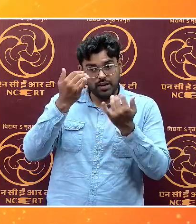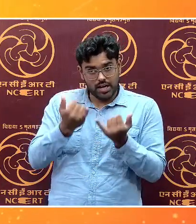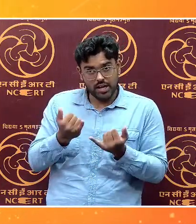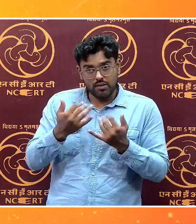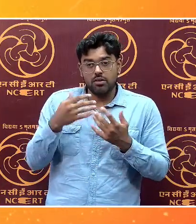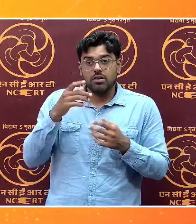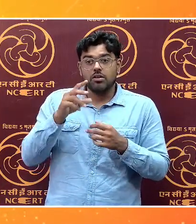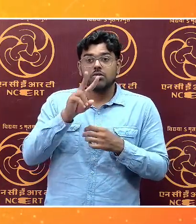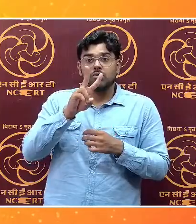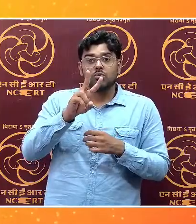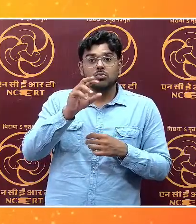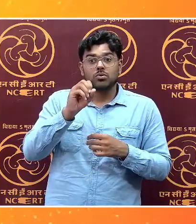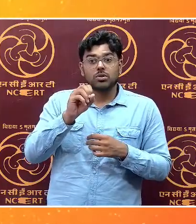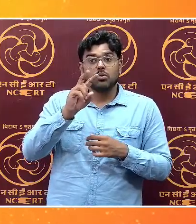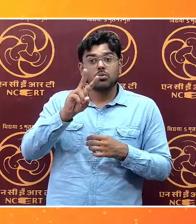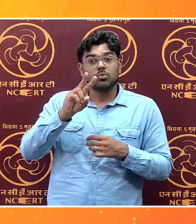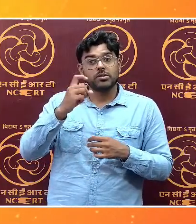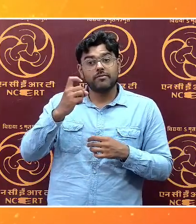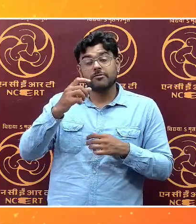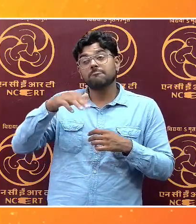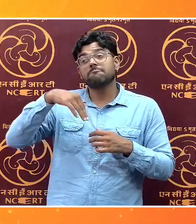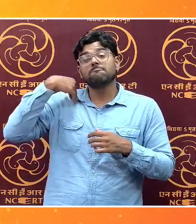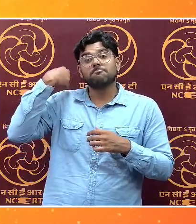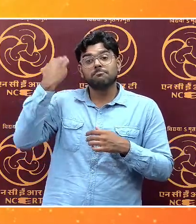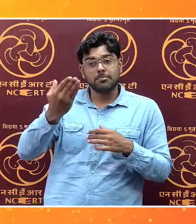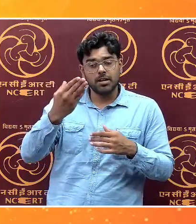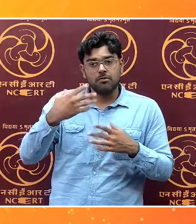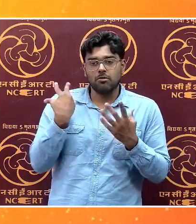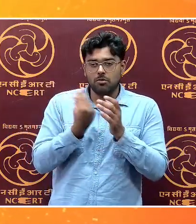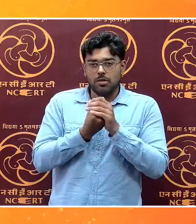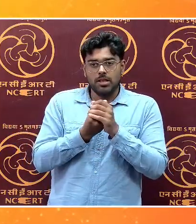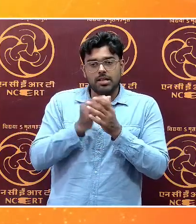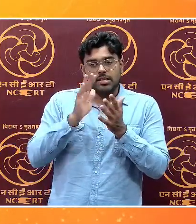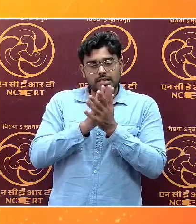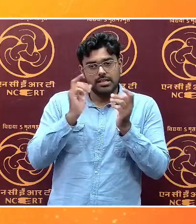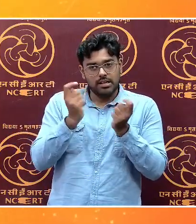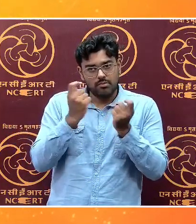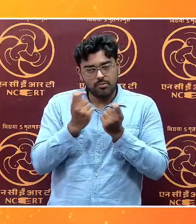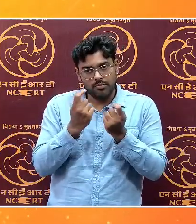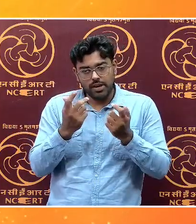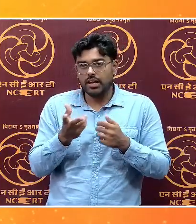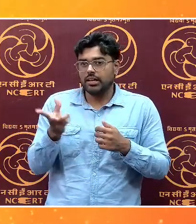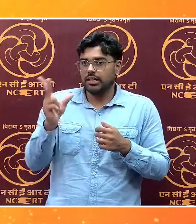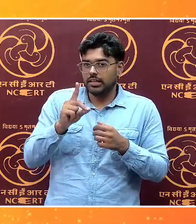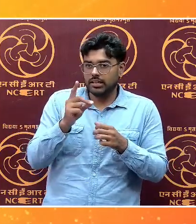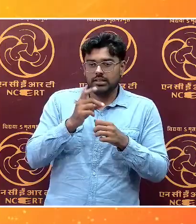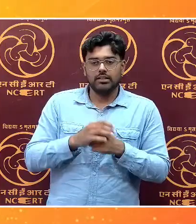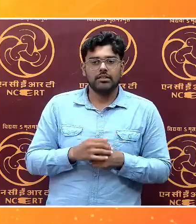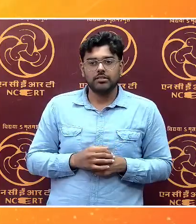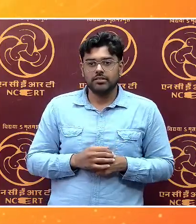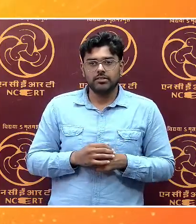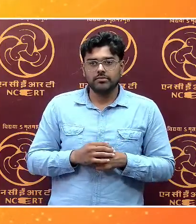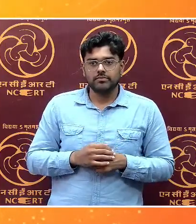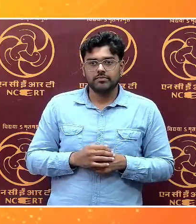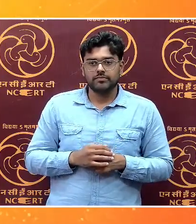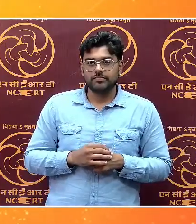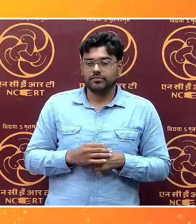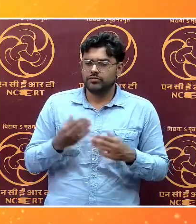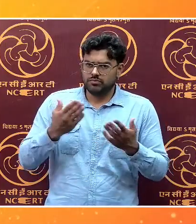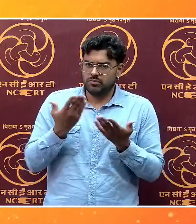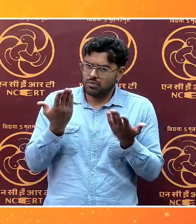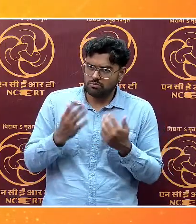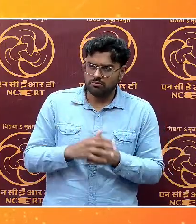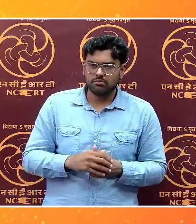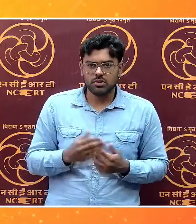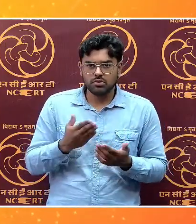in 2027 we are going to celebrate another Godavari Pushkaram. So you must